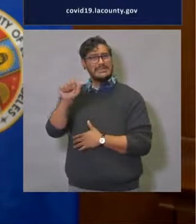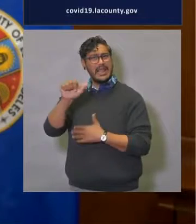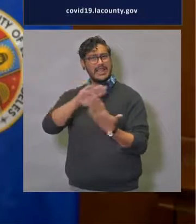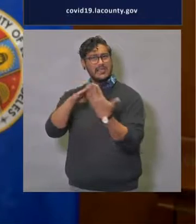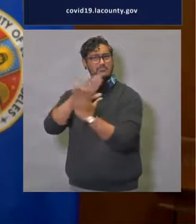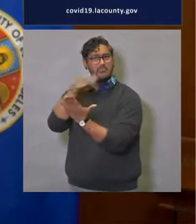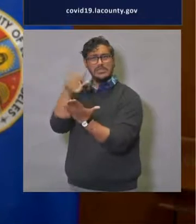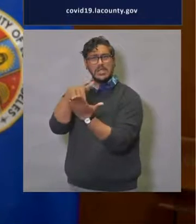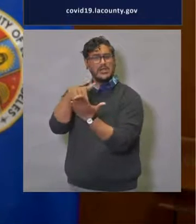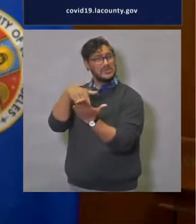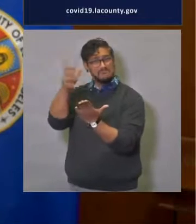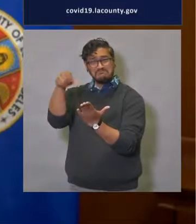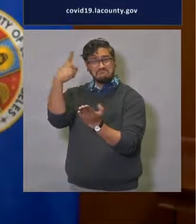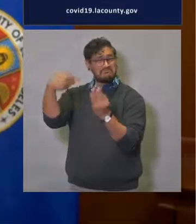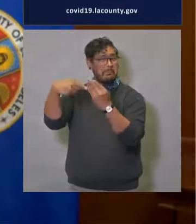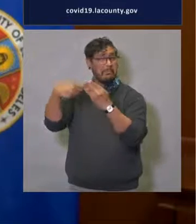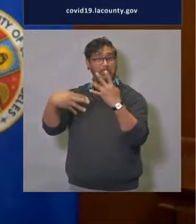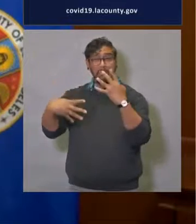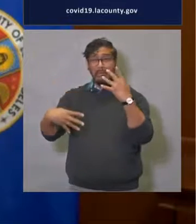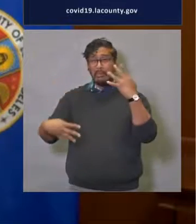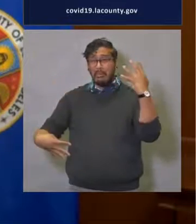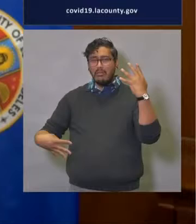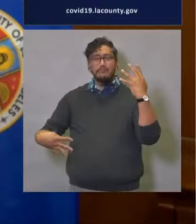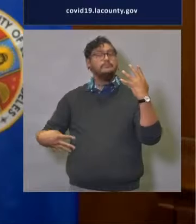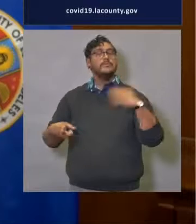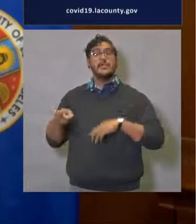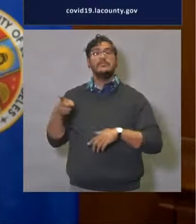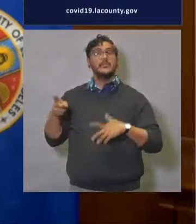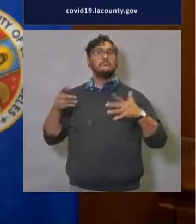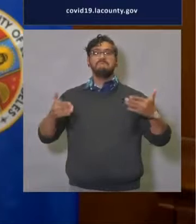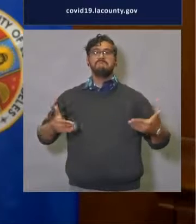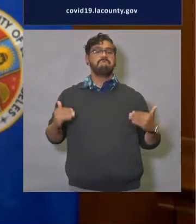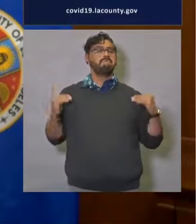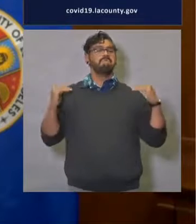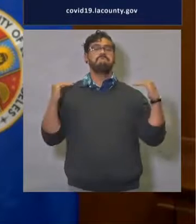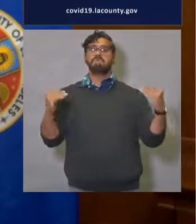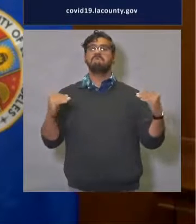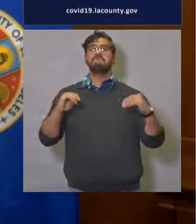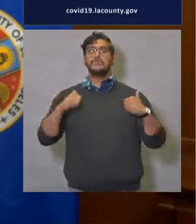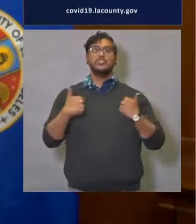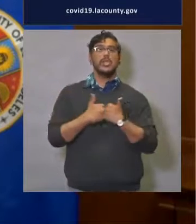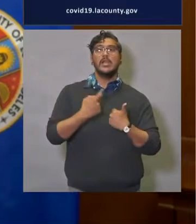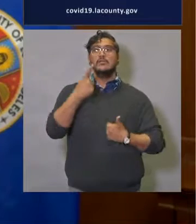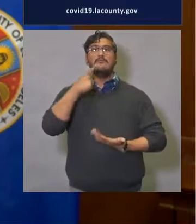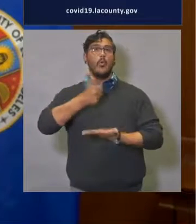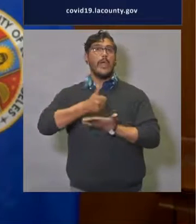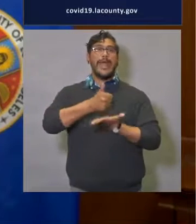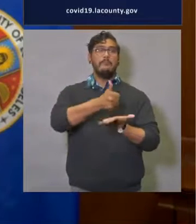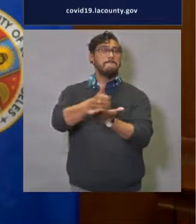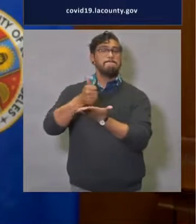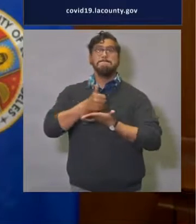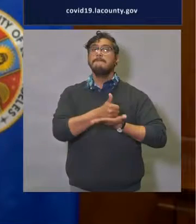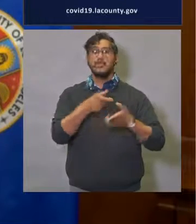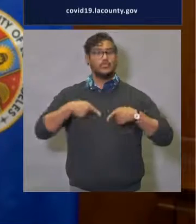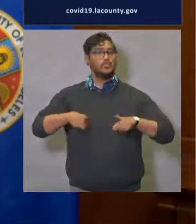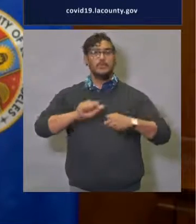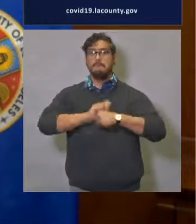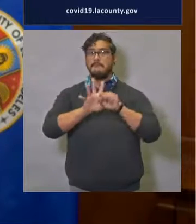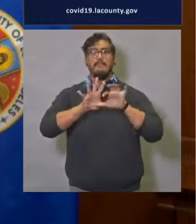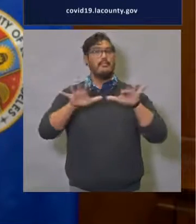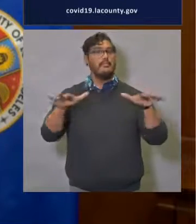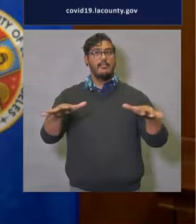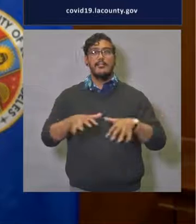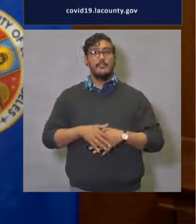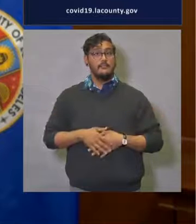many more have risen to challenge and help us confront the pandemic. They've gone well above